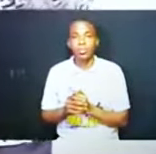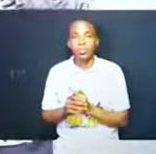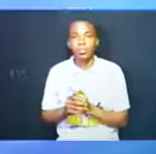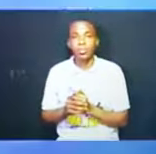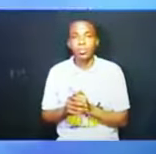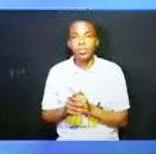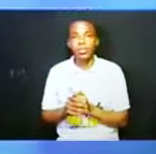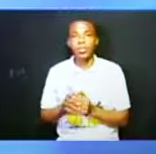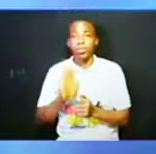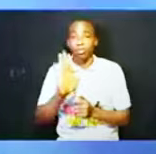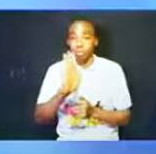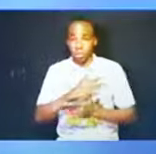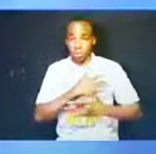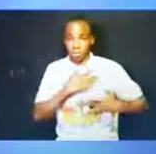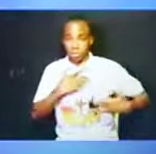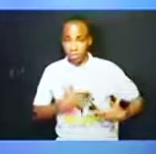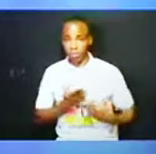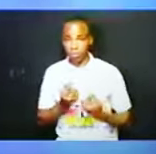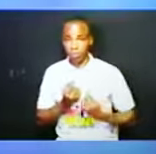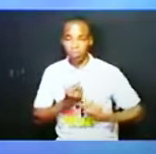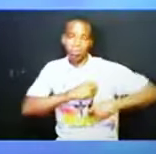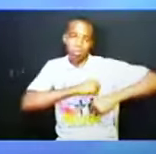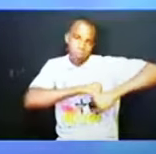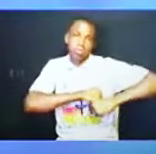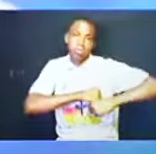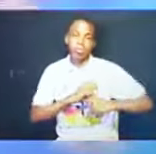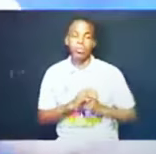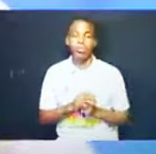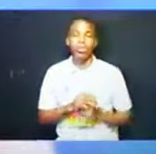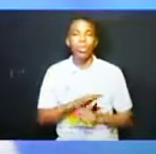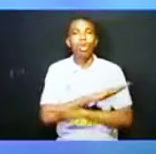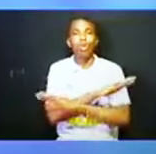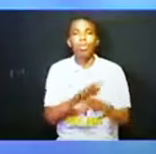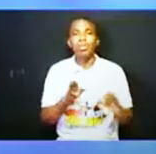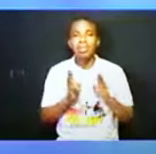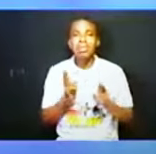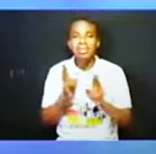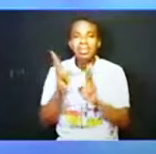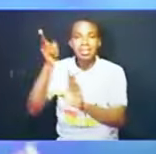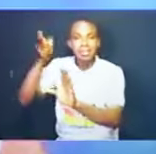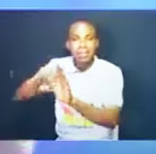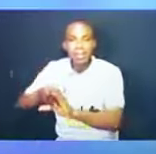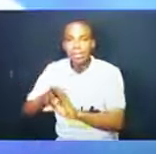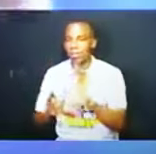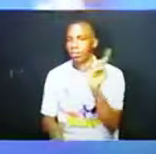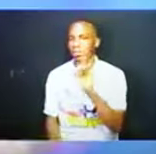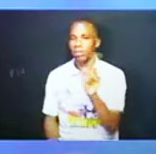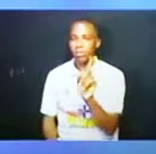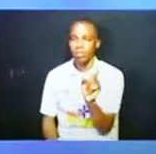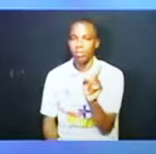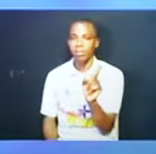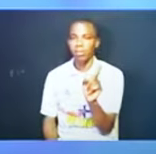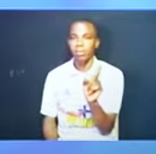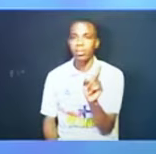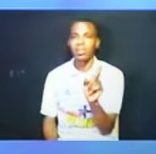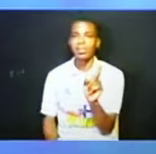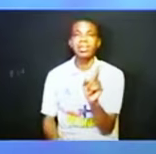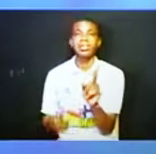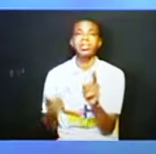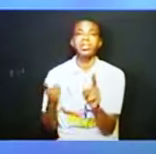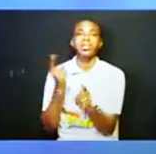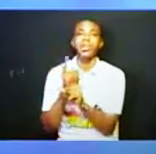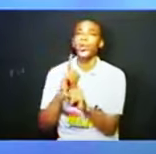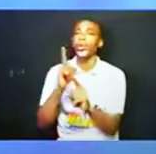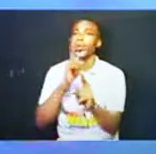Just guard your heart. Don't just go and join them. Start talking. na munko